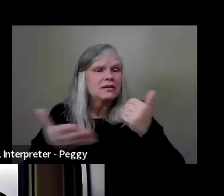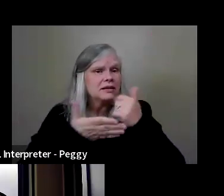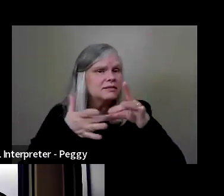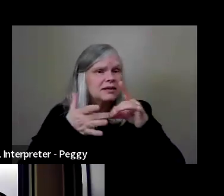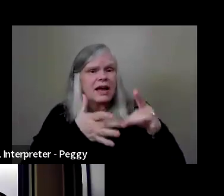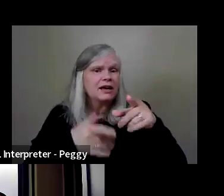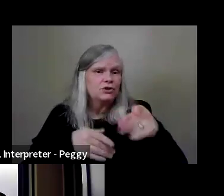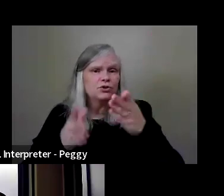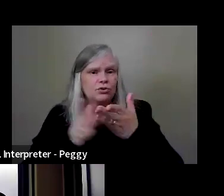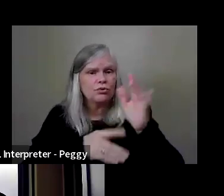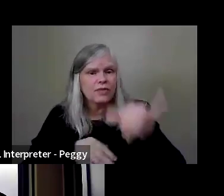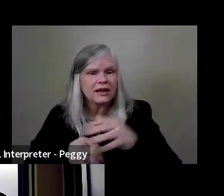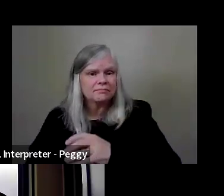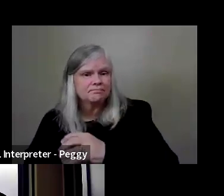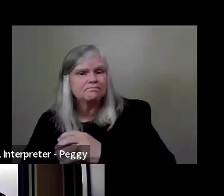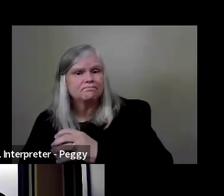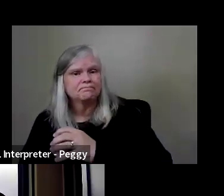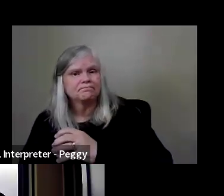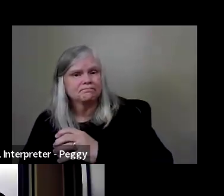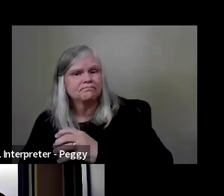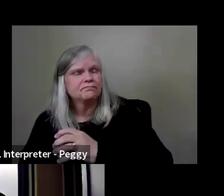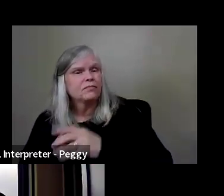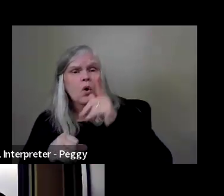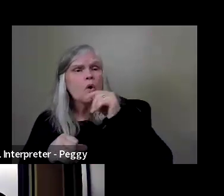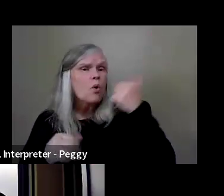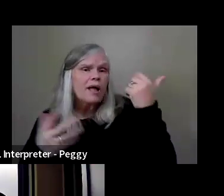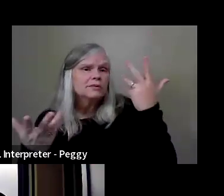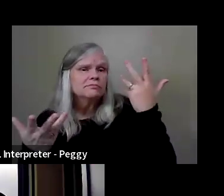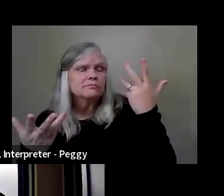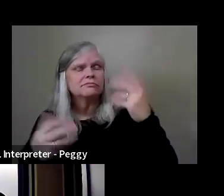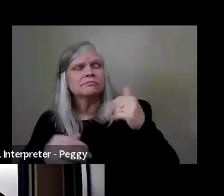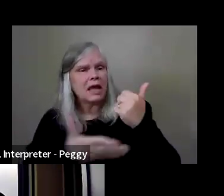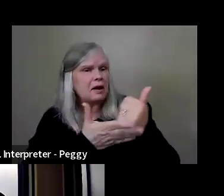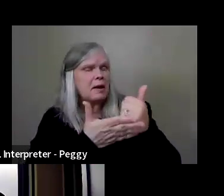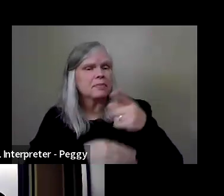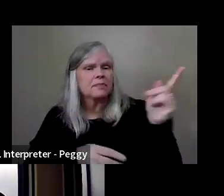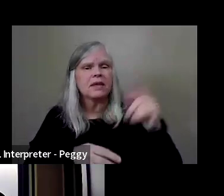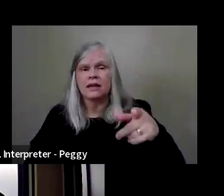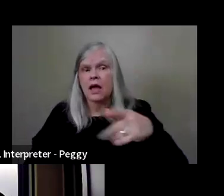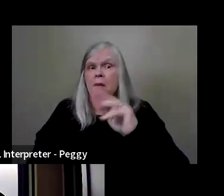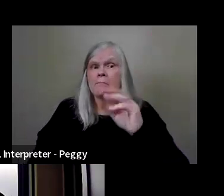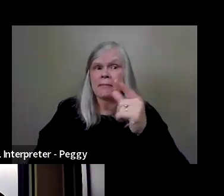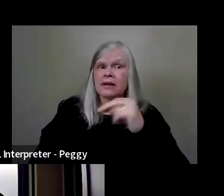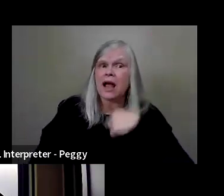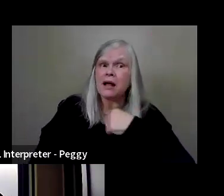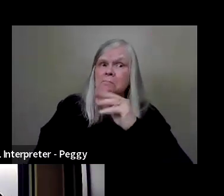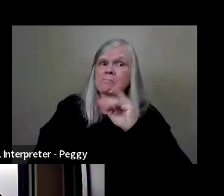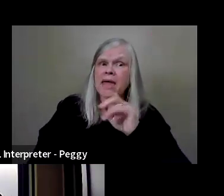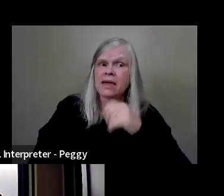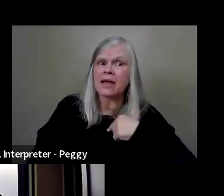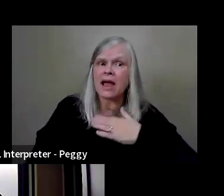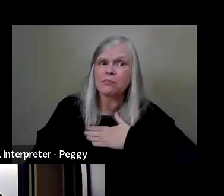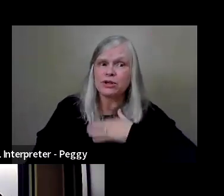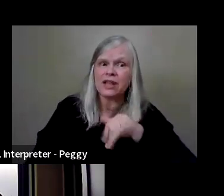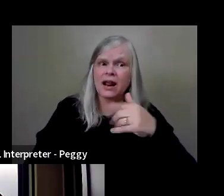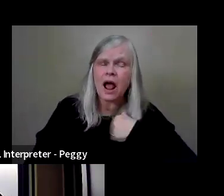through that at some point, or Okay. whomever is. That would be great, Mike. I would love help with that. So I appreciate that. And